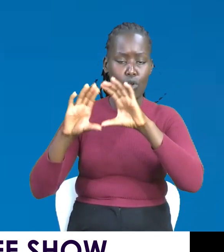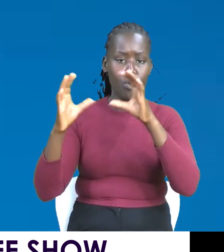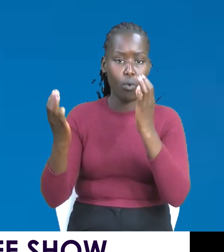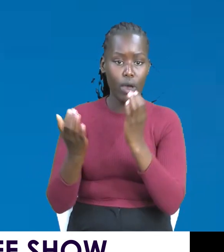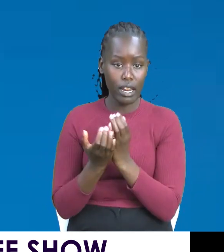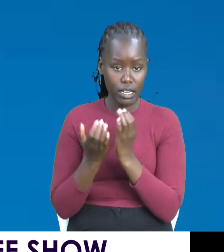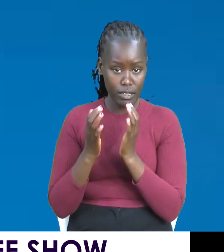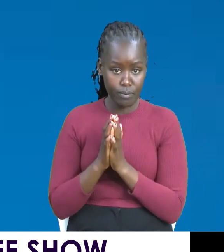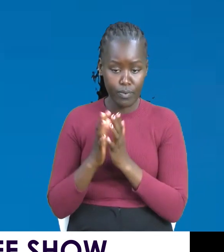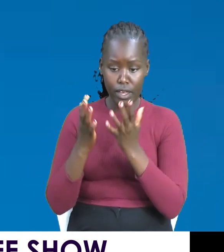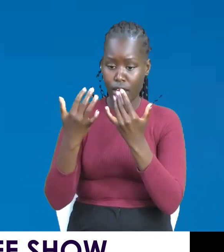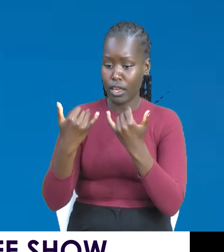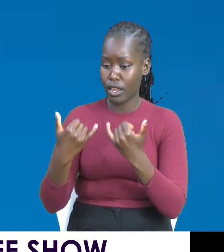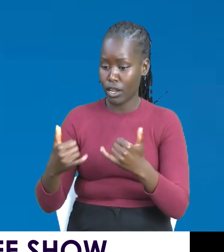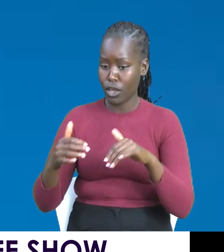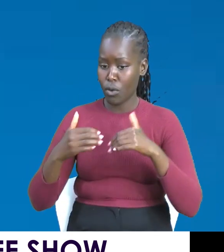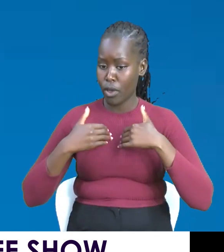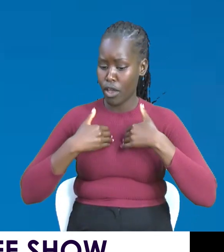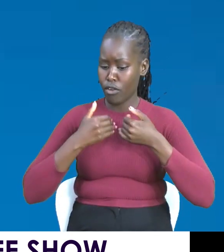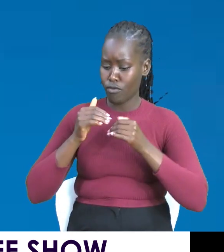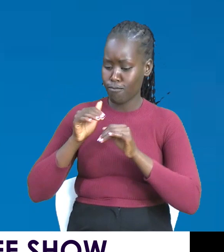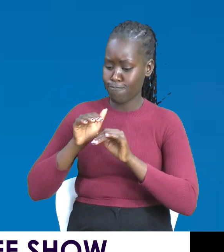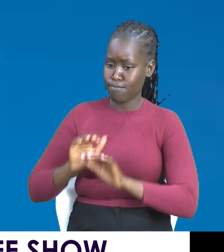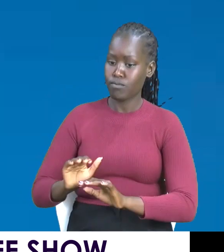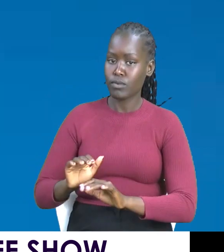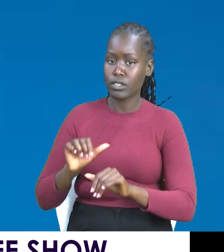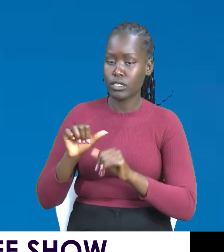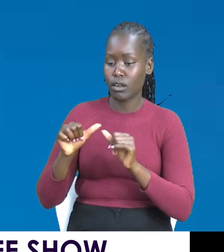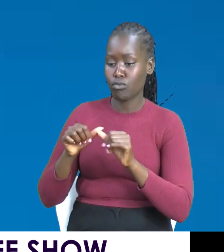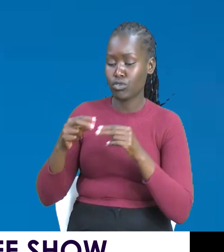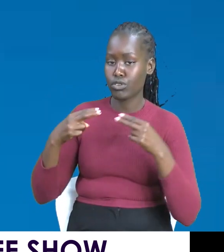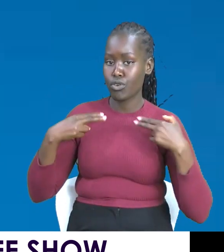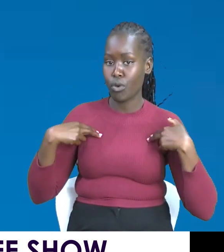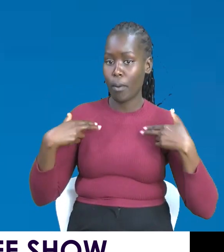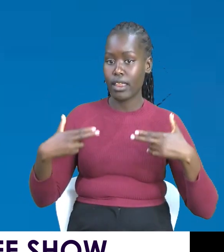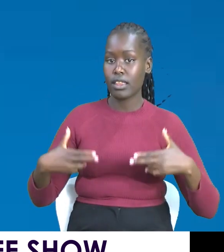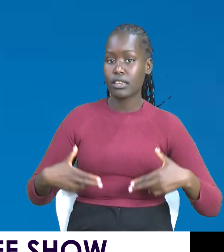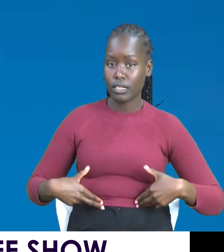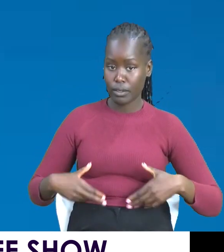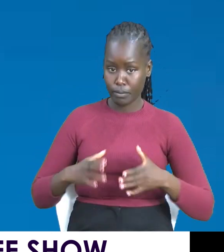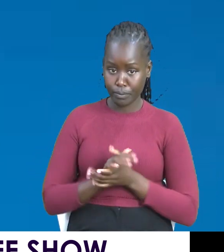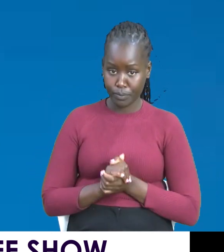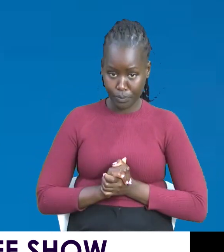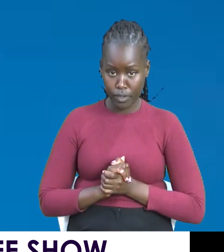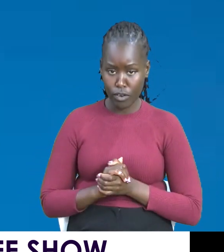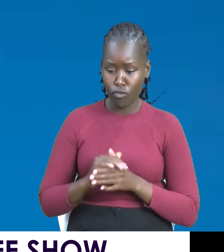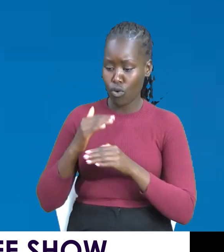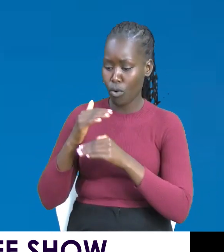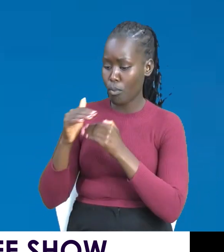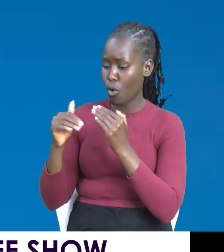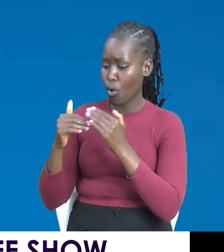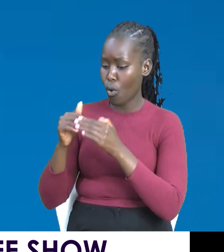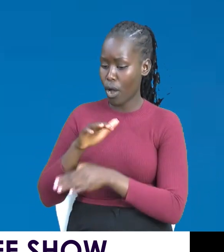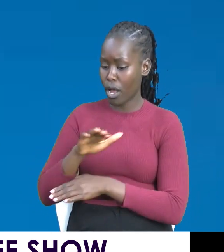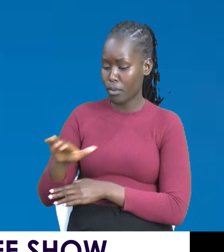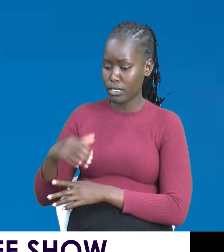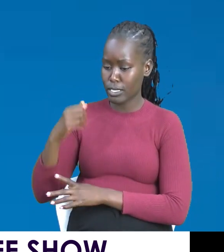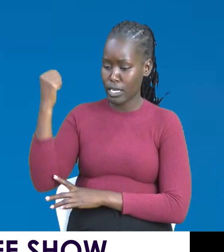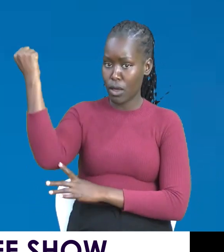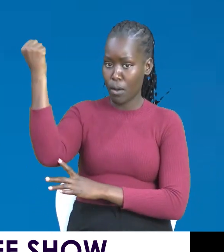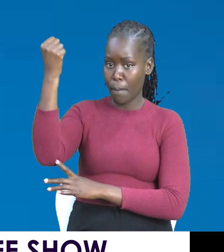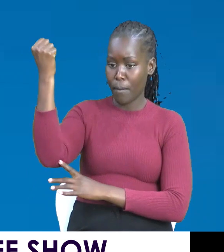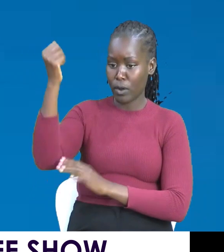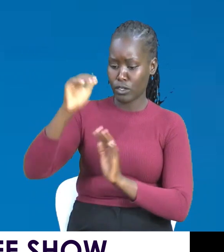now, there is a lot of pressure on humanity. The pressure stems from all angles: political